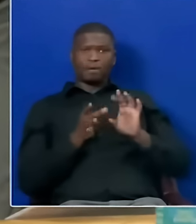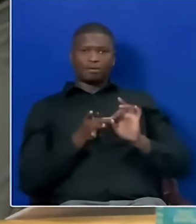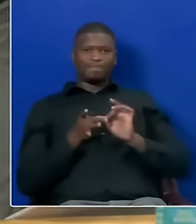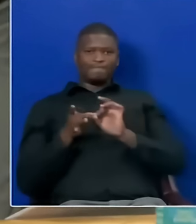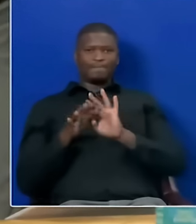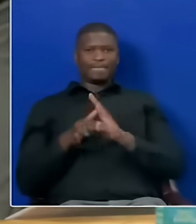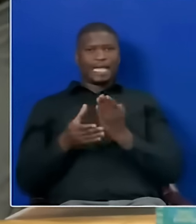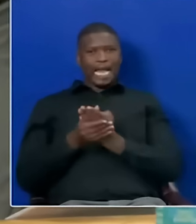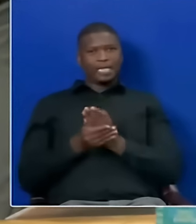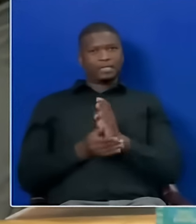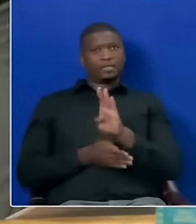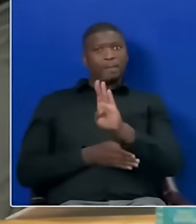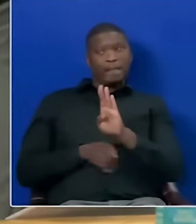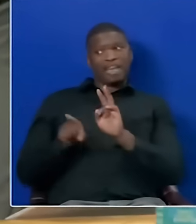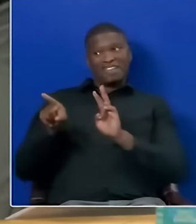KZN?